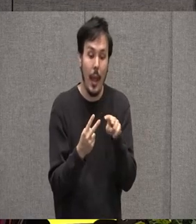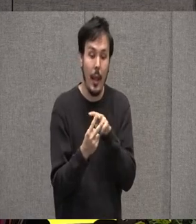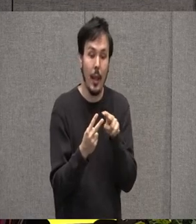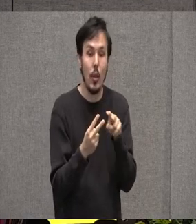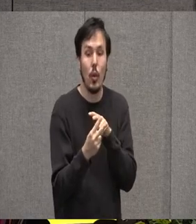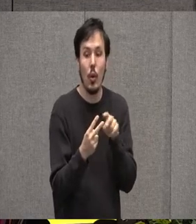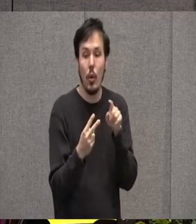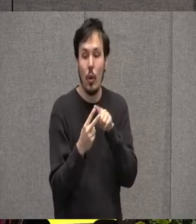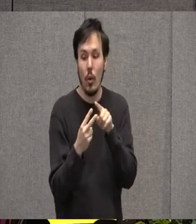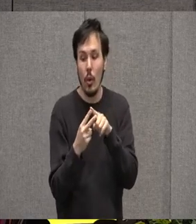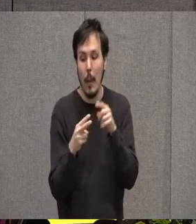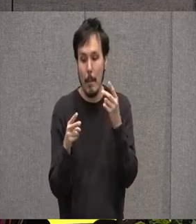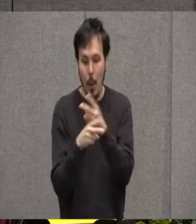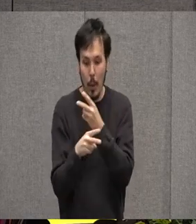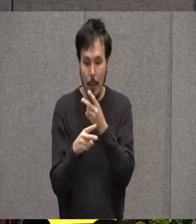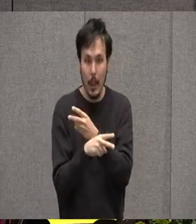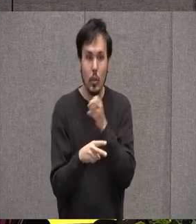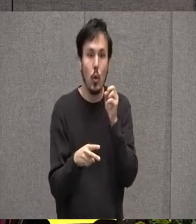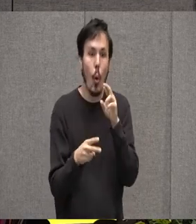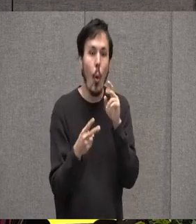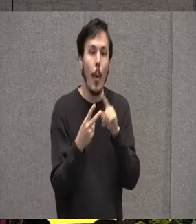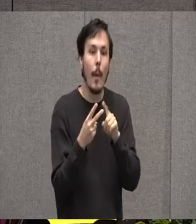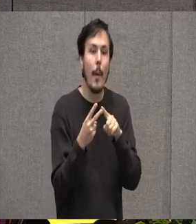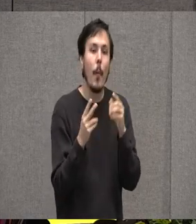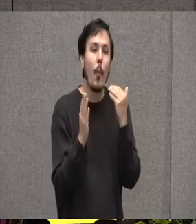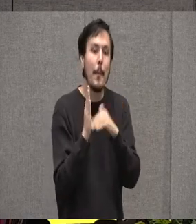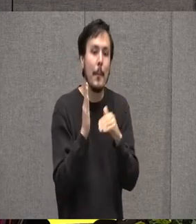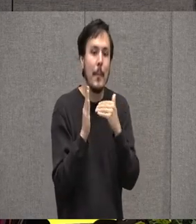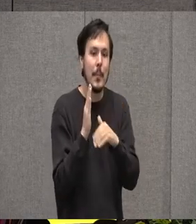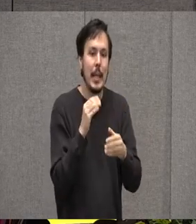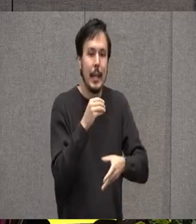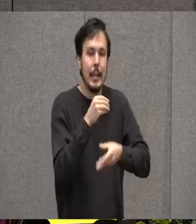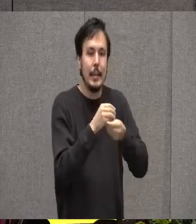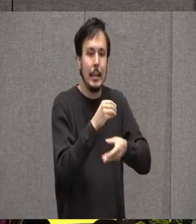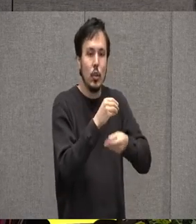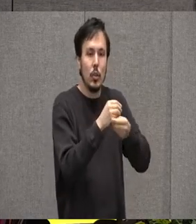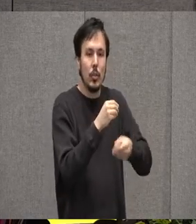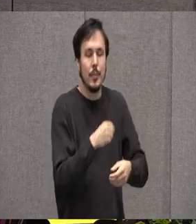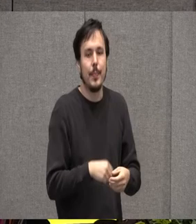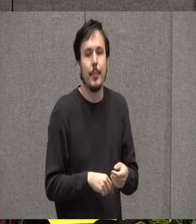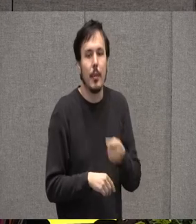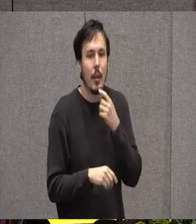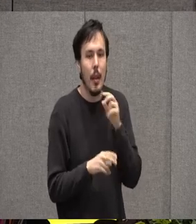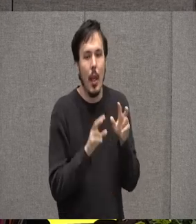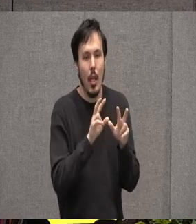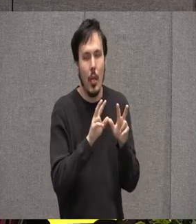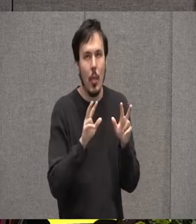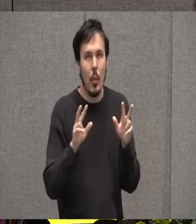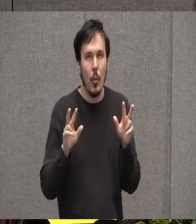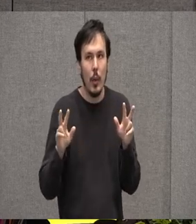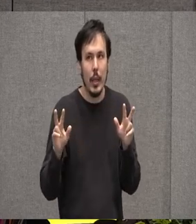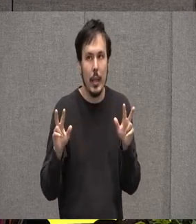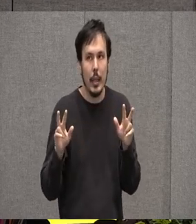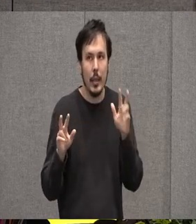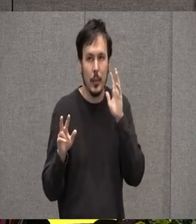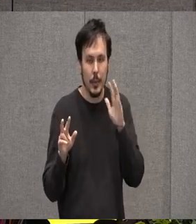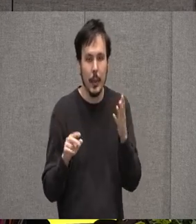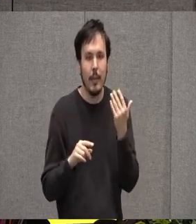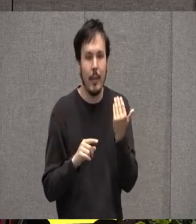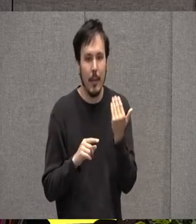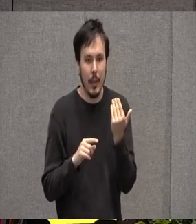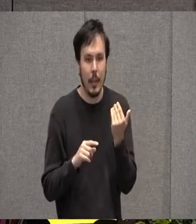addition. We went ahead and said 3, 3, 3, 3, 3. 3 fives is 15, so it